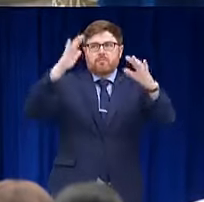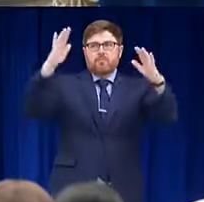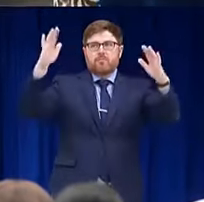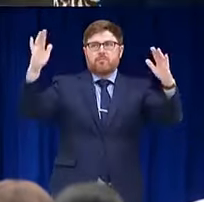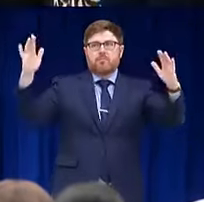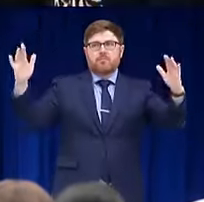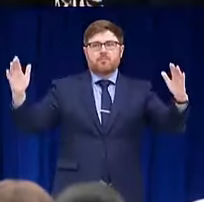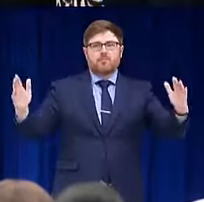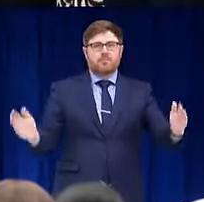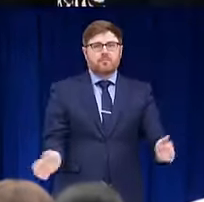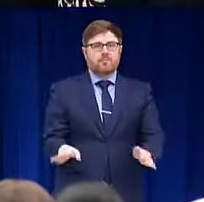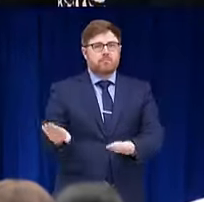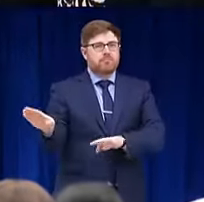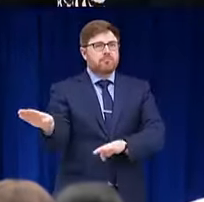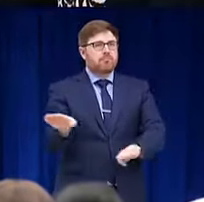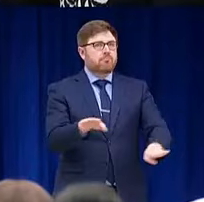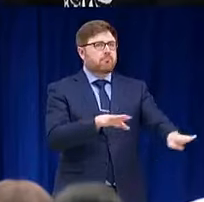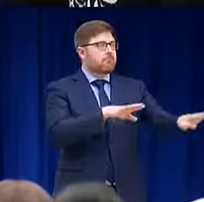bursting,